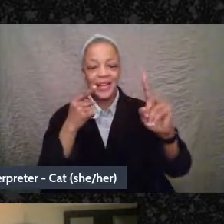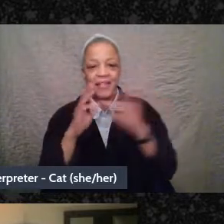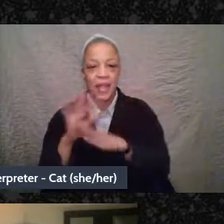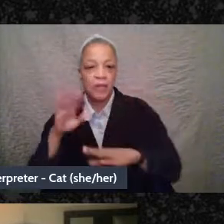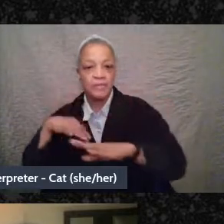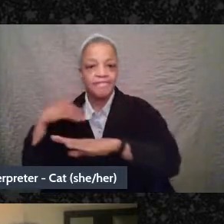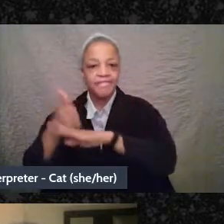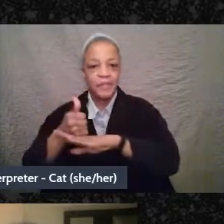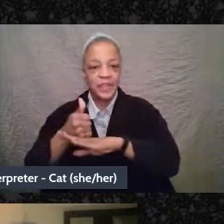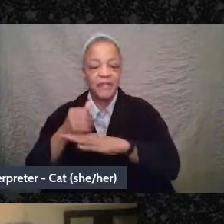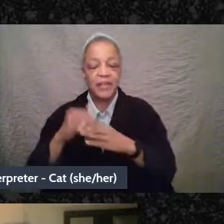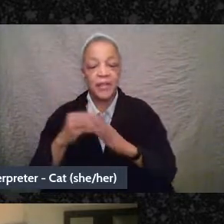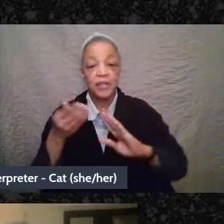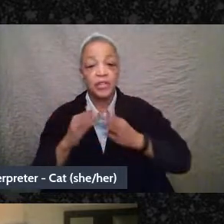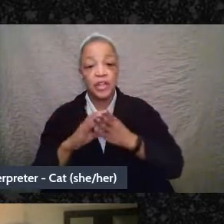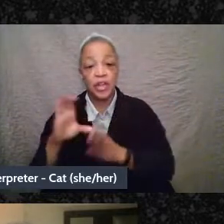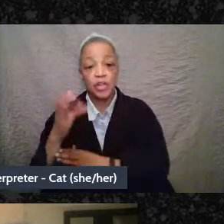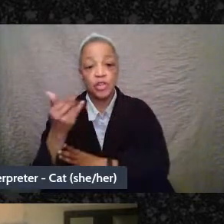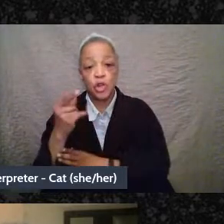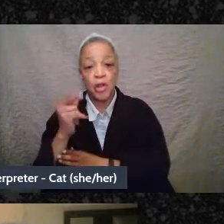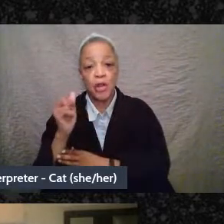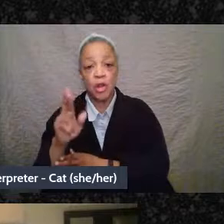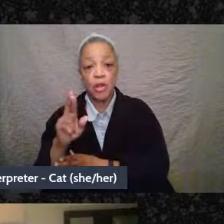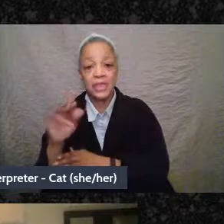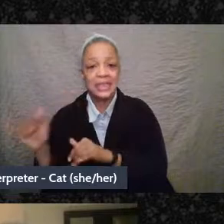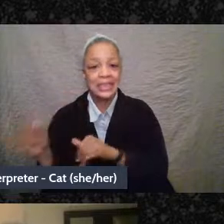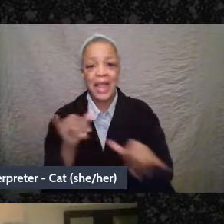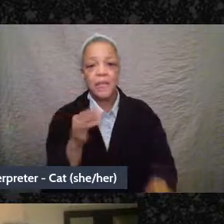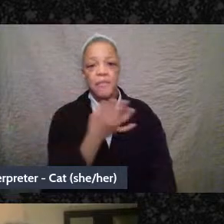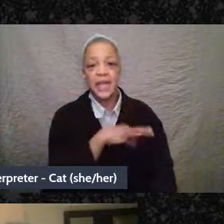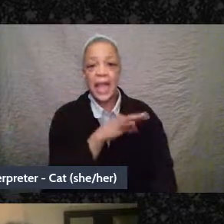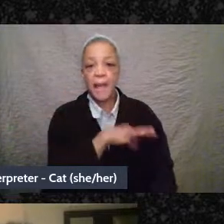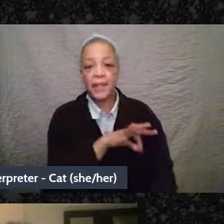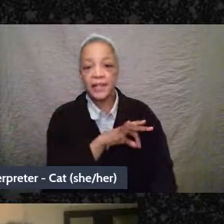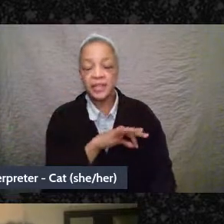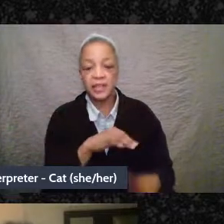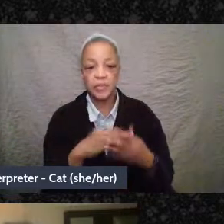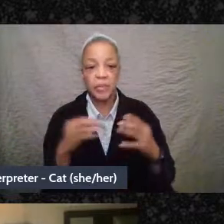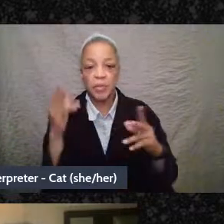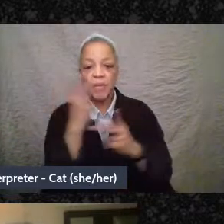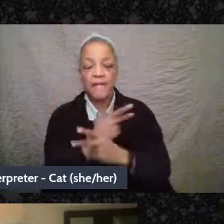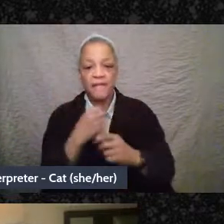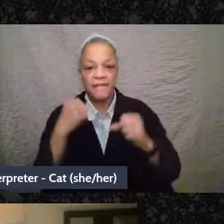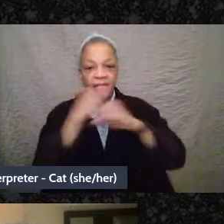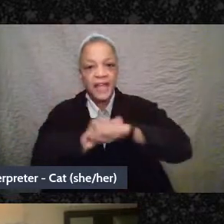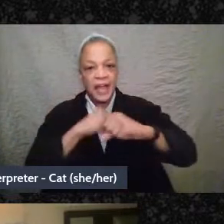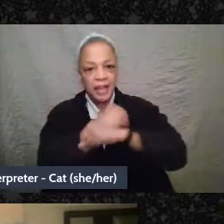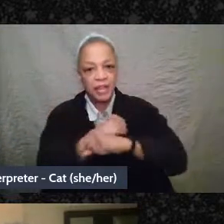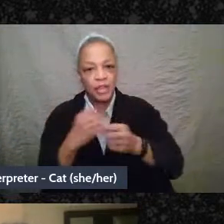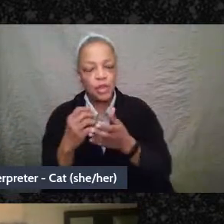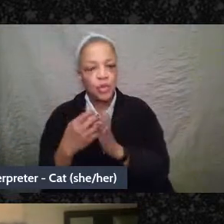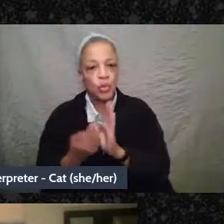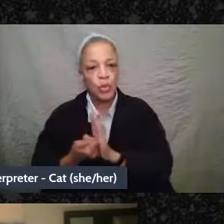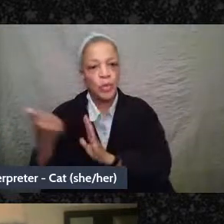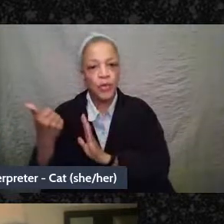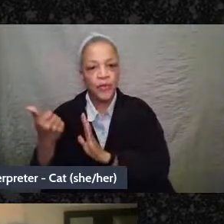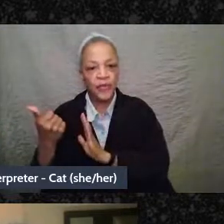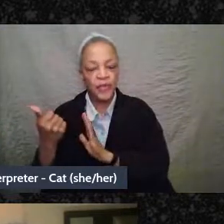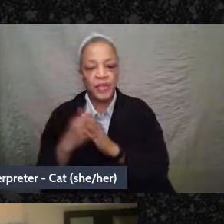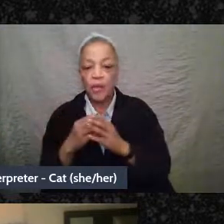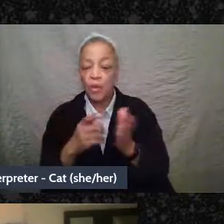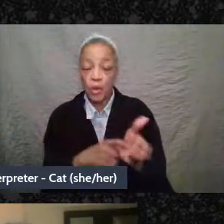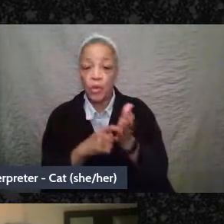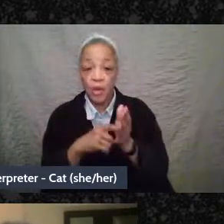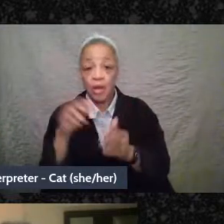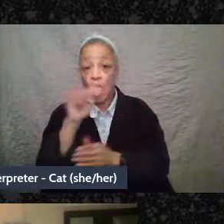their city charter, just like the one that folks in Minneapolis were fighting to remove, that would have required the city of Austin to maintain a